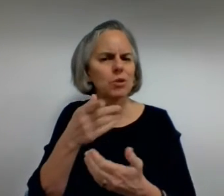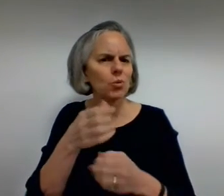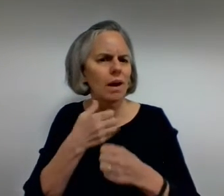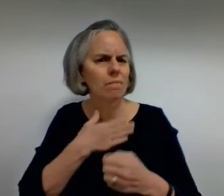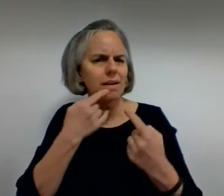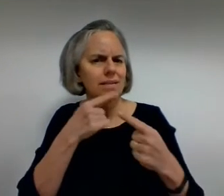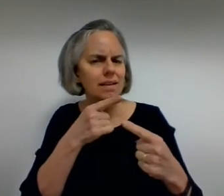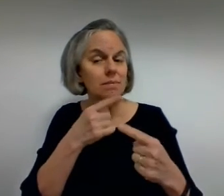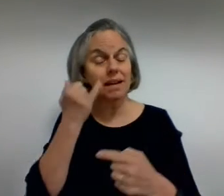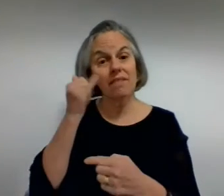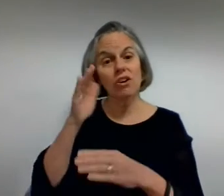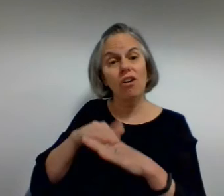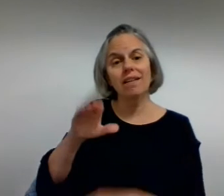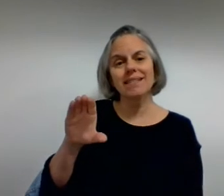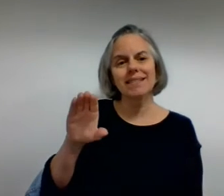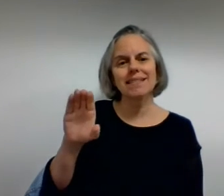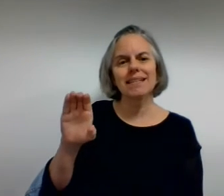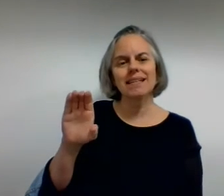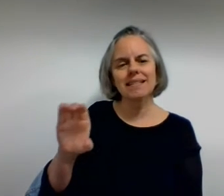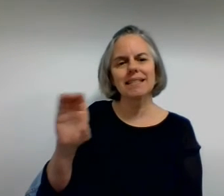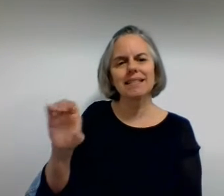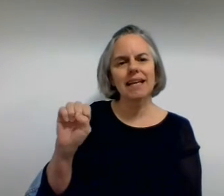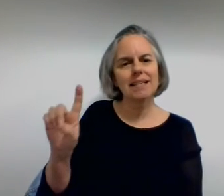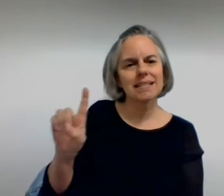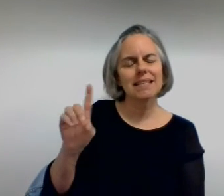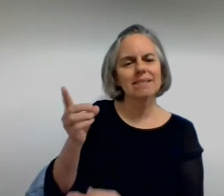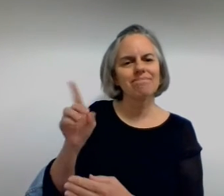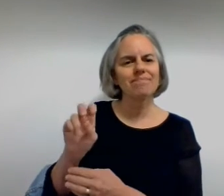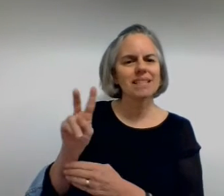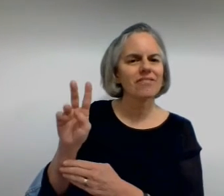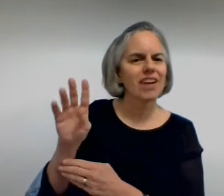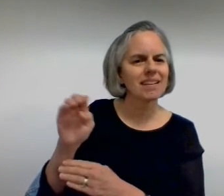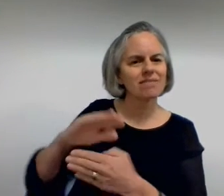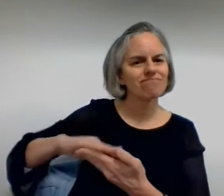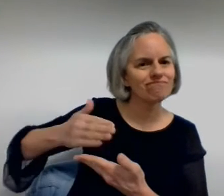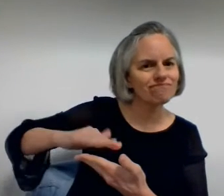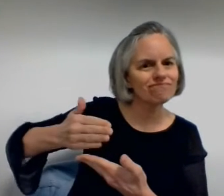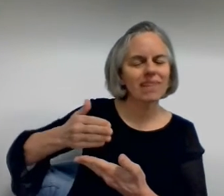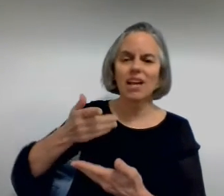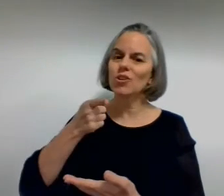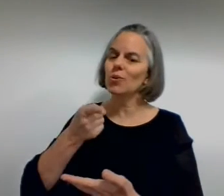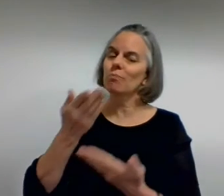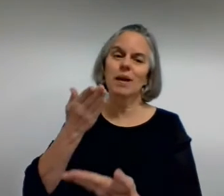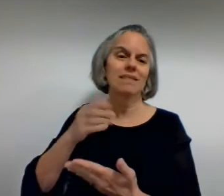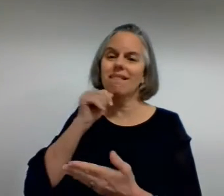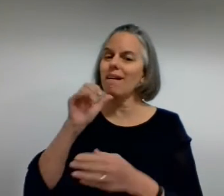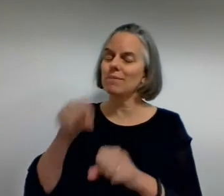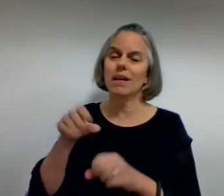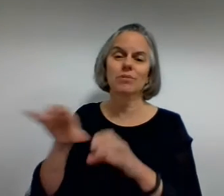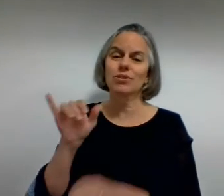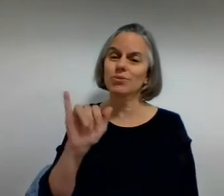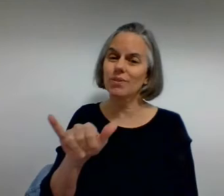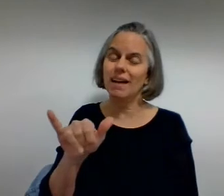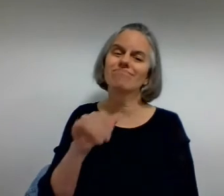on a CCSD device, like a computer that the school gave you, it might not be allowing you into that, even though the school should